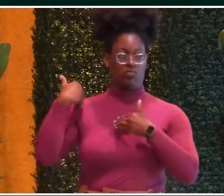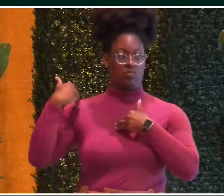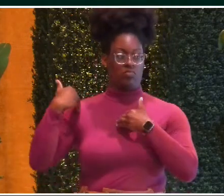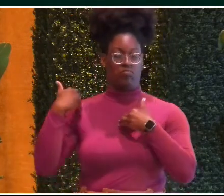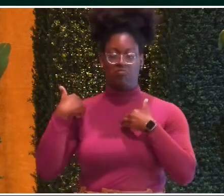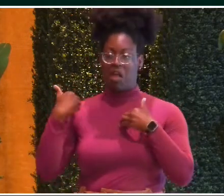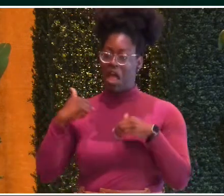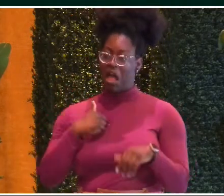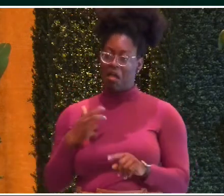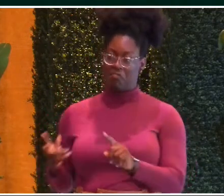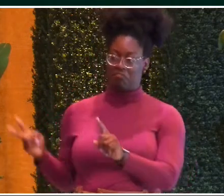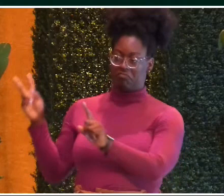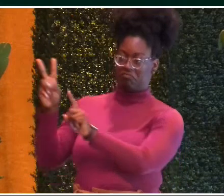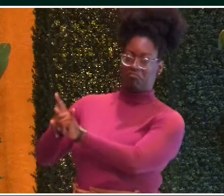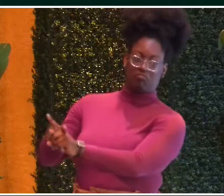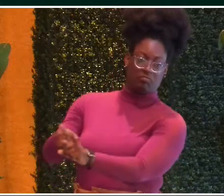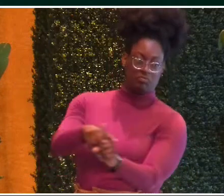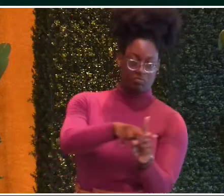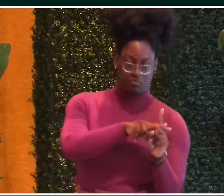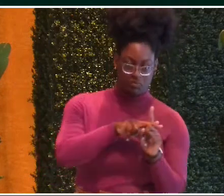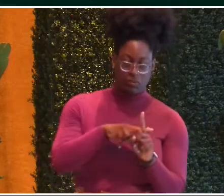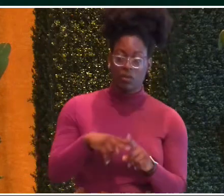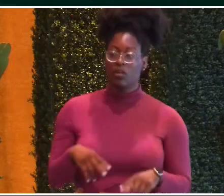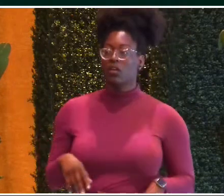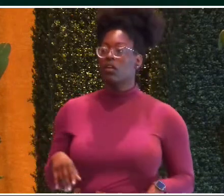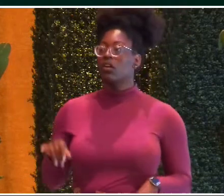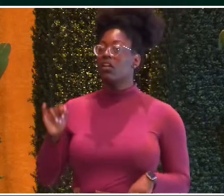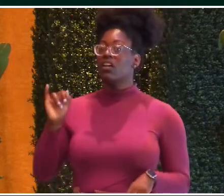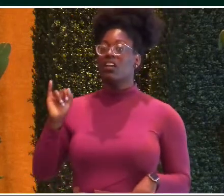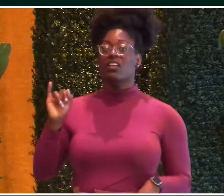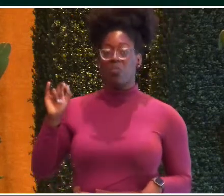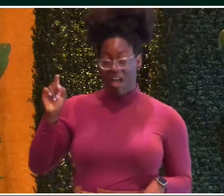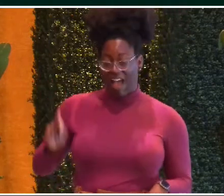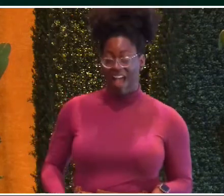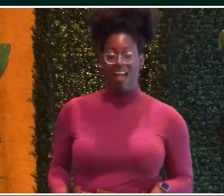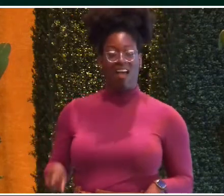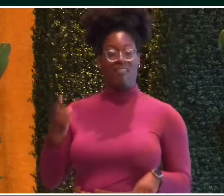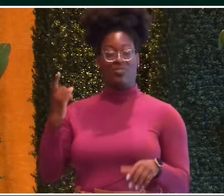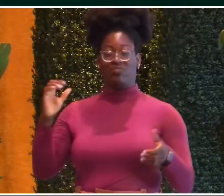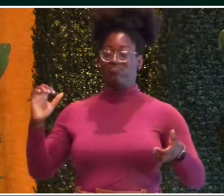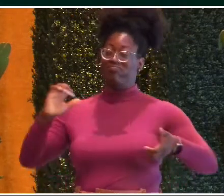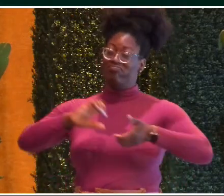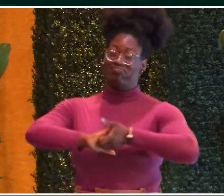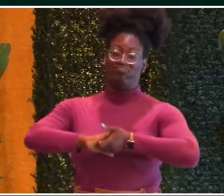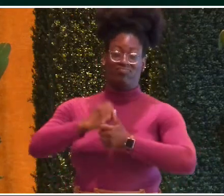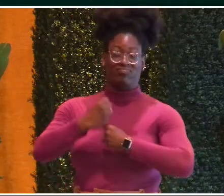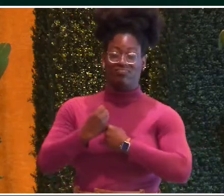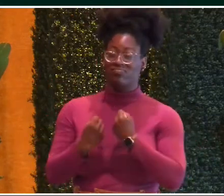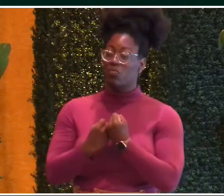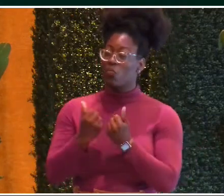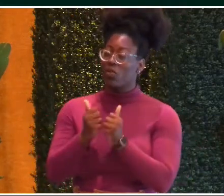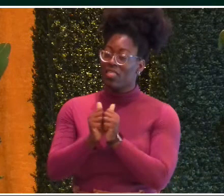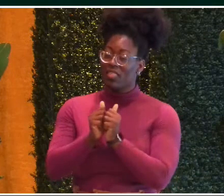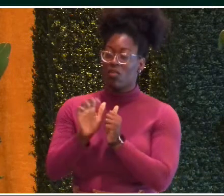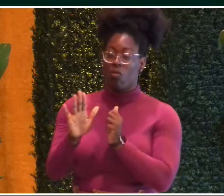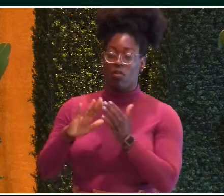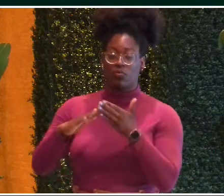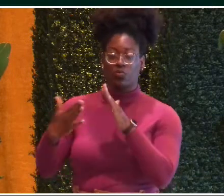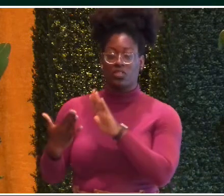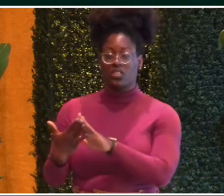not build up those communities of solidarity, I mean in a granular way, block by block by block, we are in